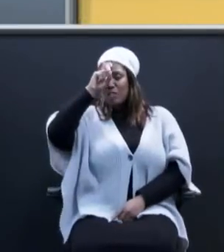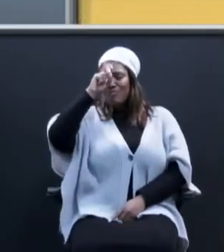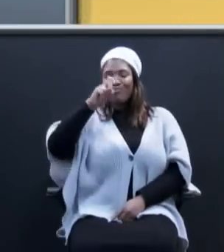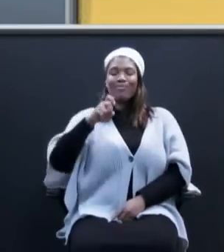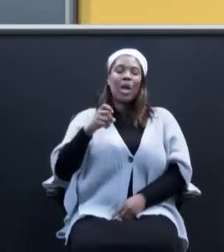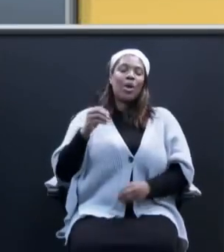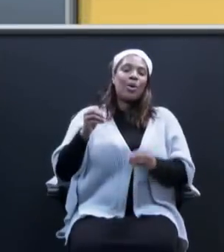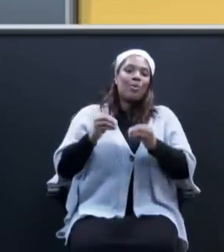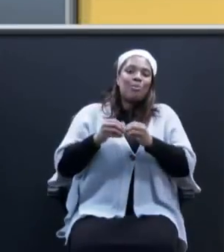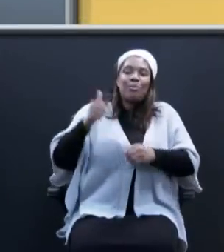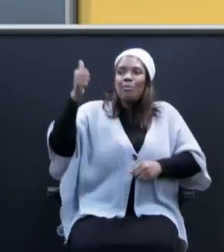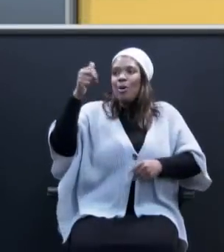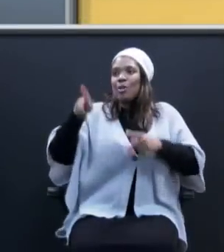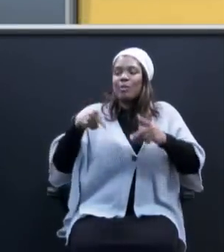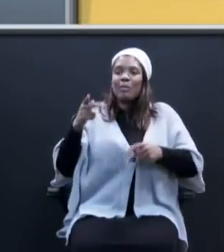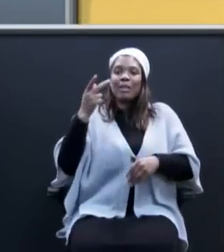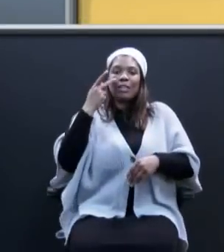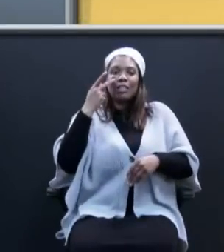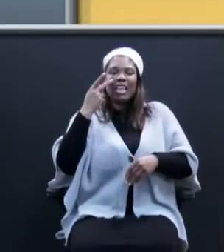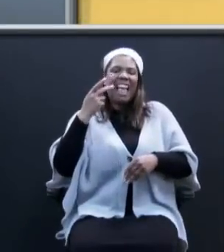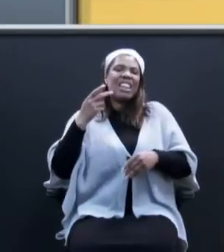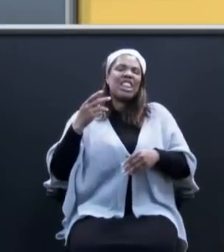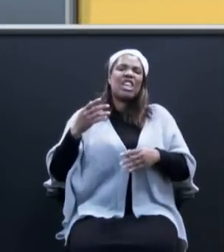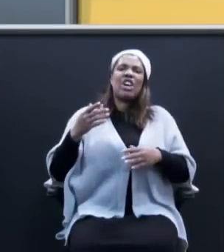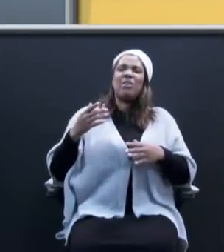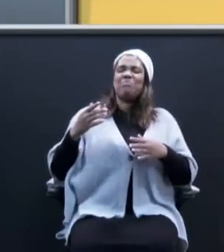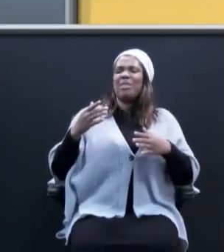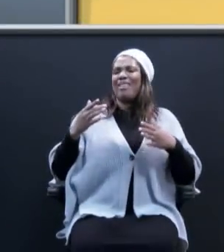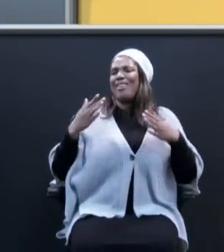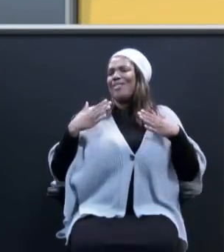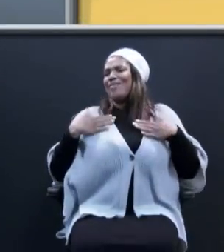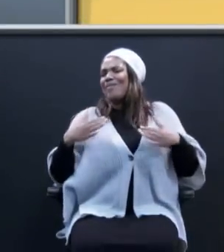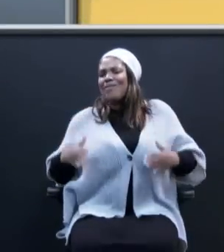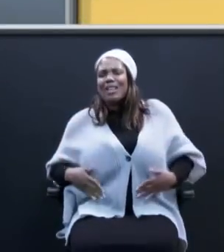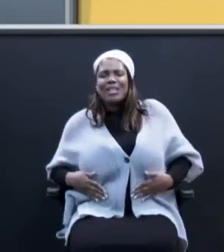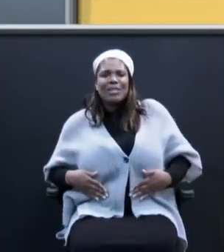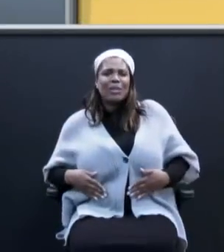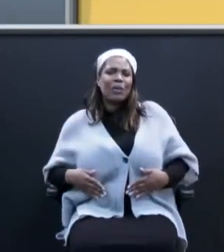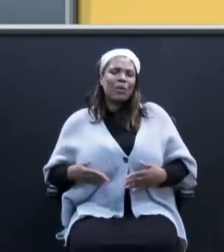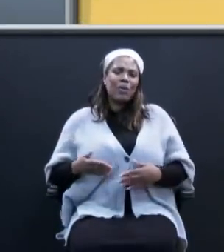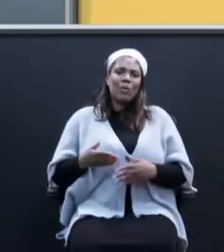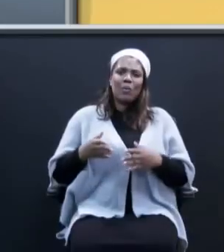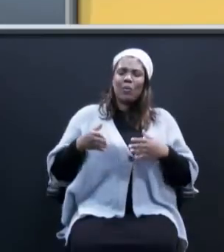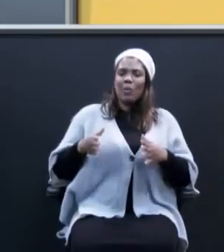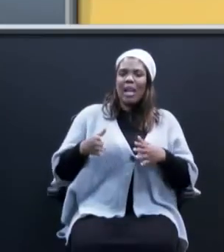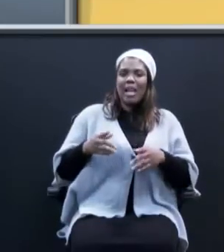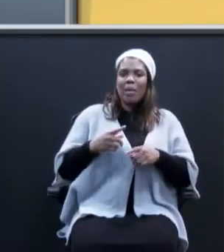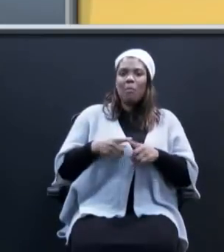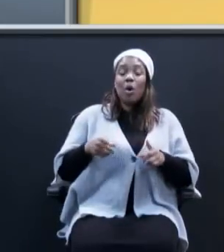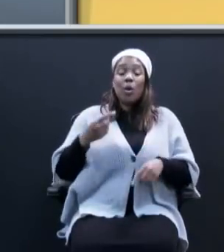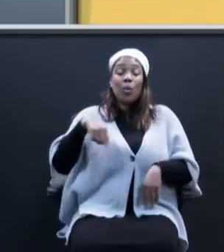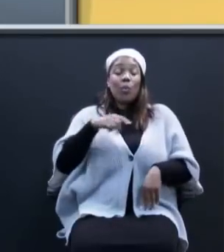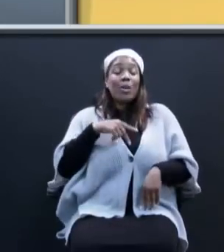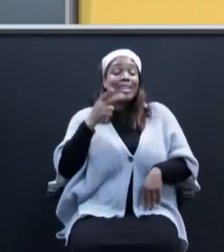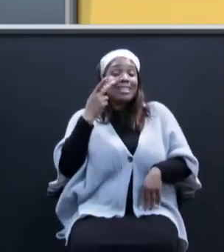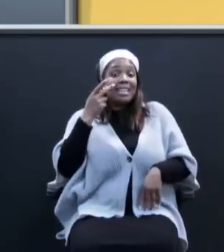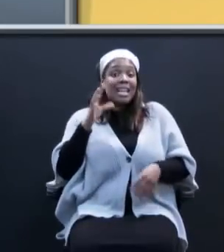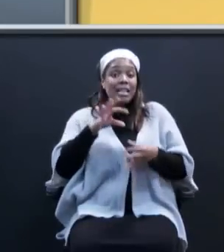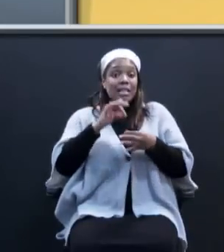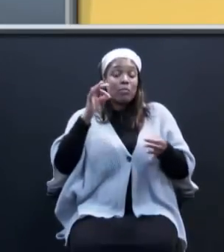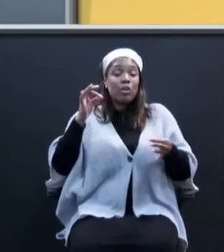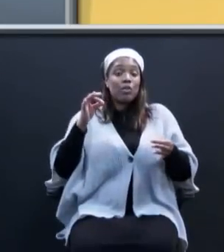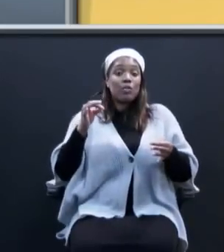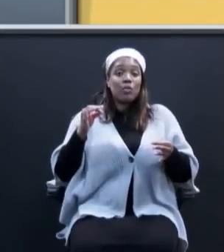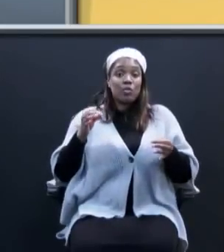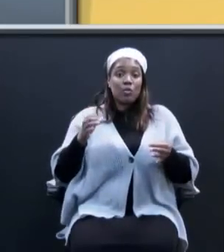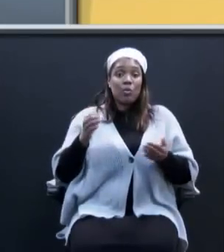side. We keep it because this is when the Lord brought us out of Egypt. Yeah, he did that. However, unleavened bread